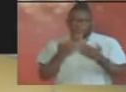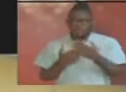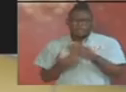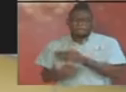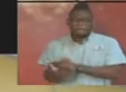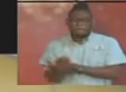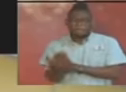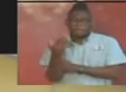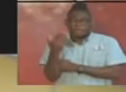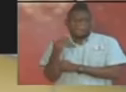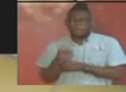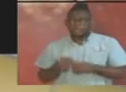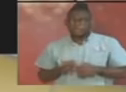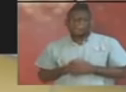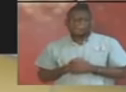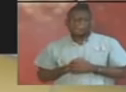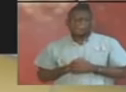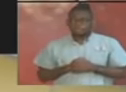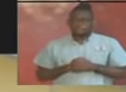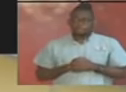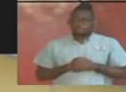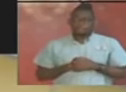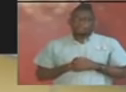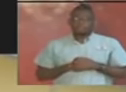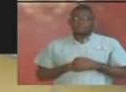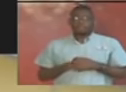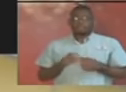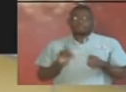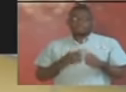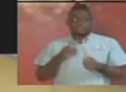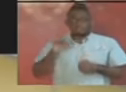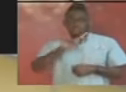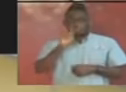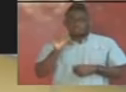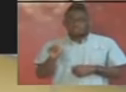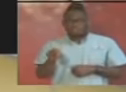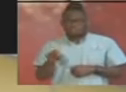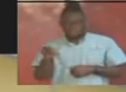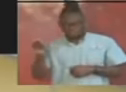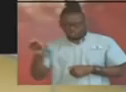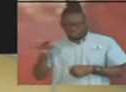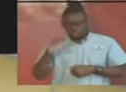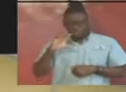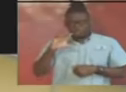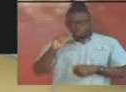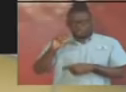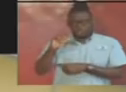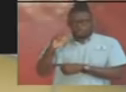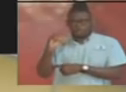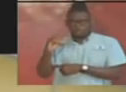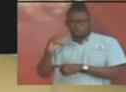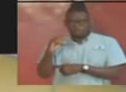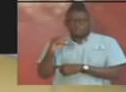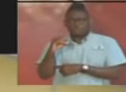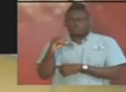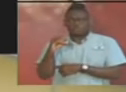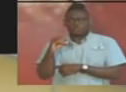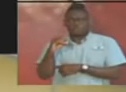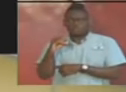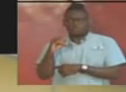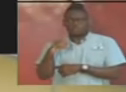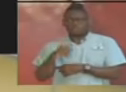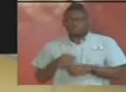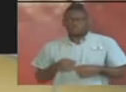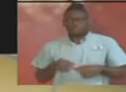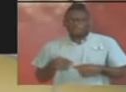TV6 here. The first question, Dr. Parasram, I've noted how well home isolation or persons